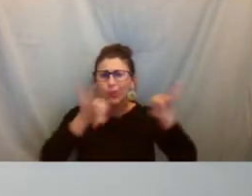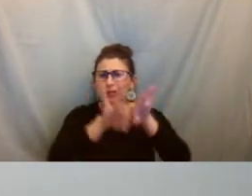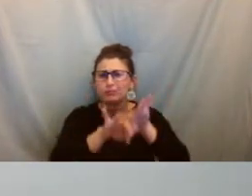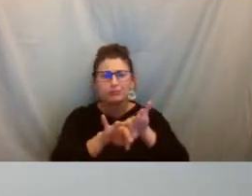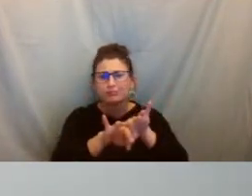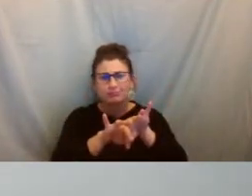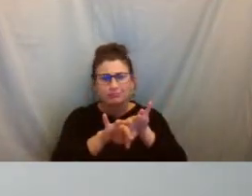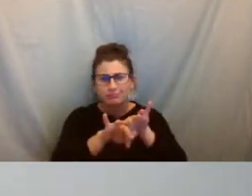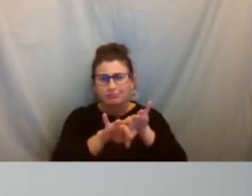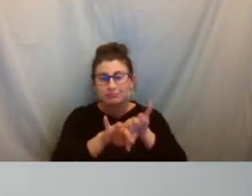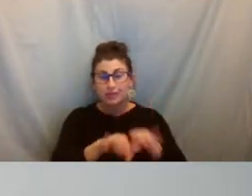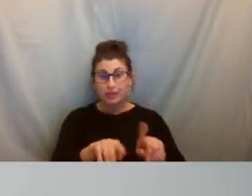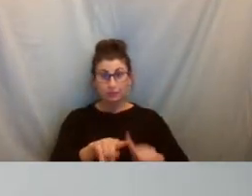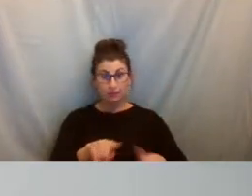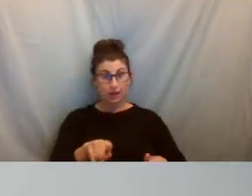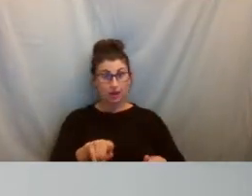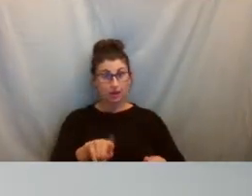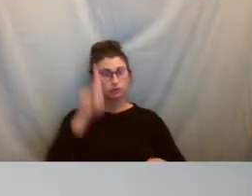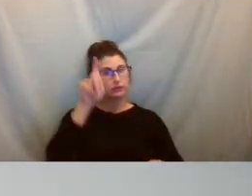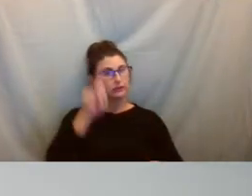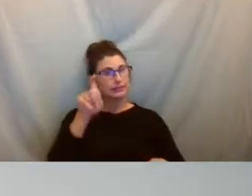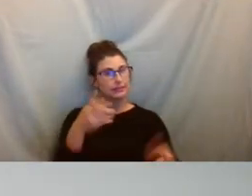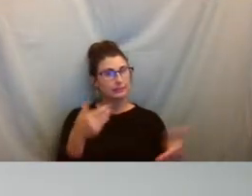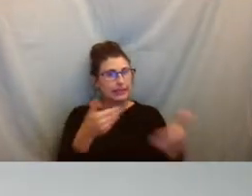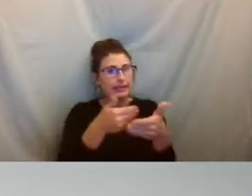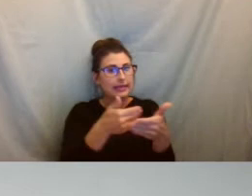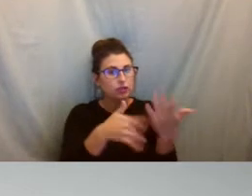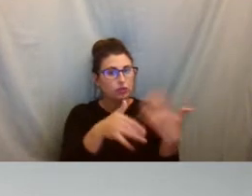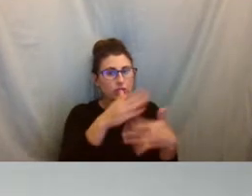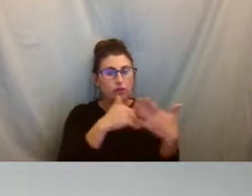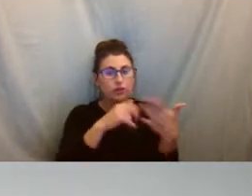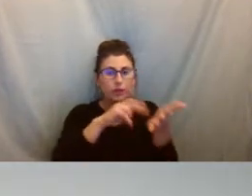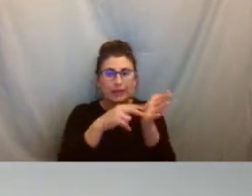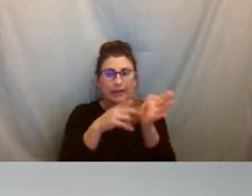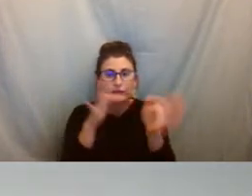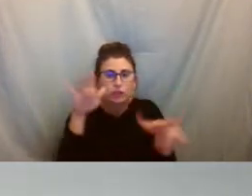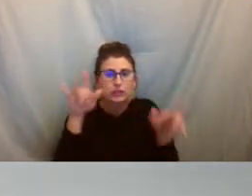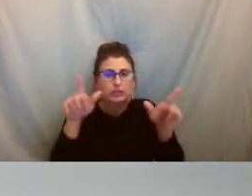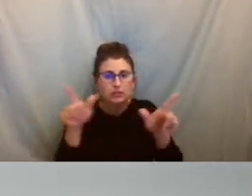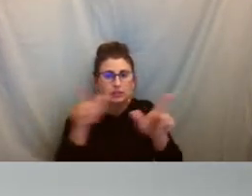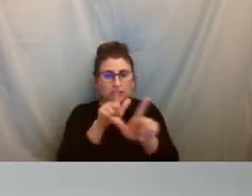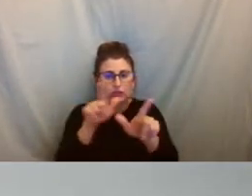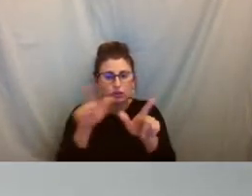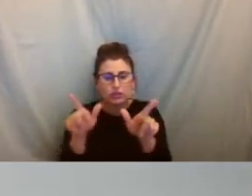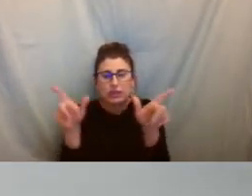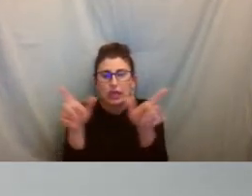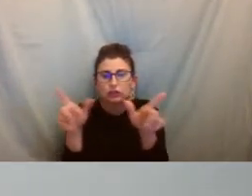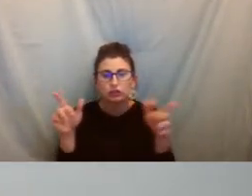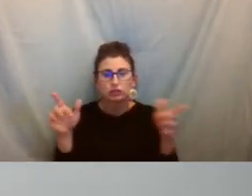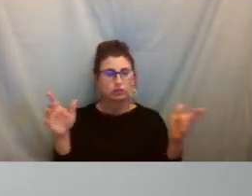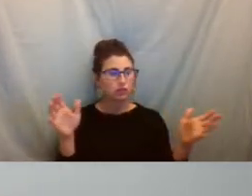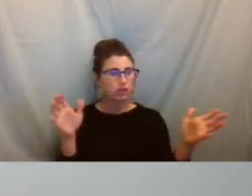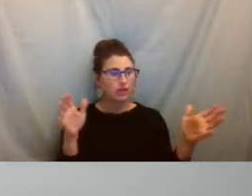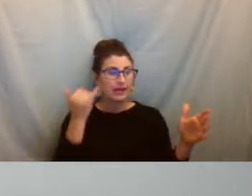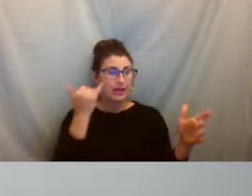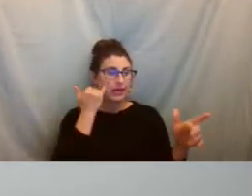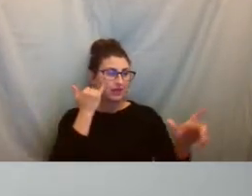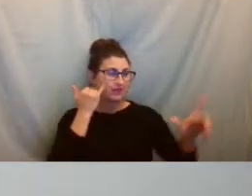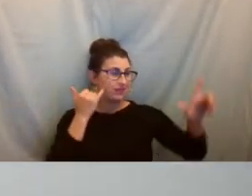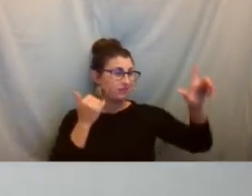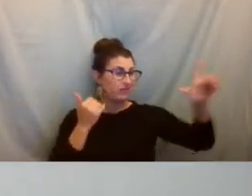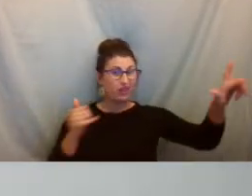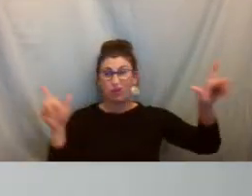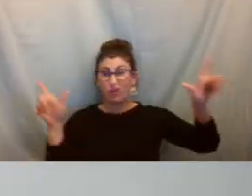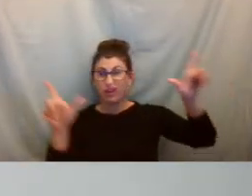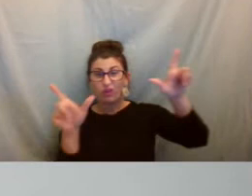matter. As long as they're right next to each other, meaning that they're touching. If I have an angle here, and then I have